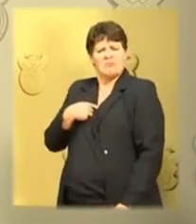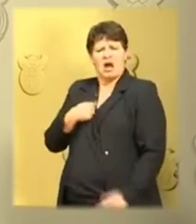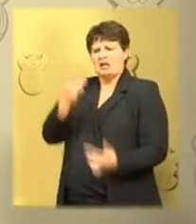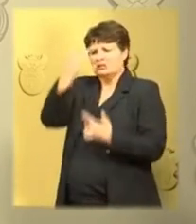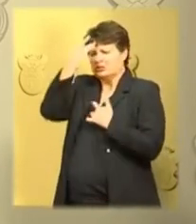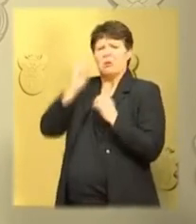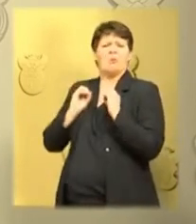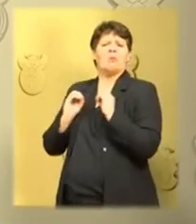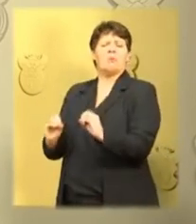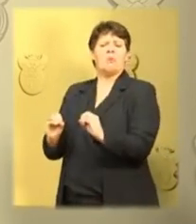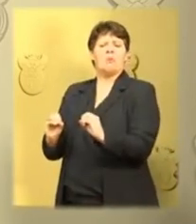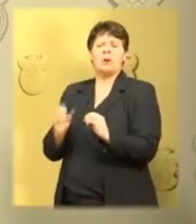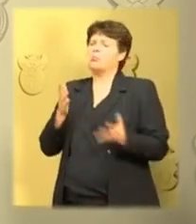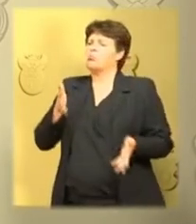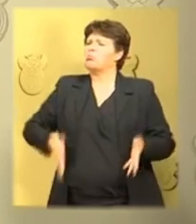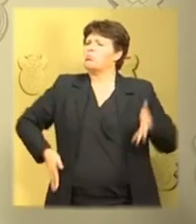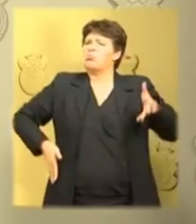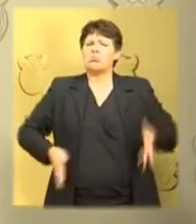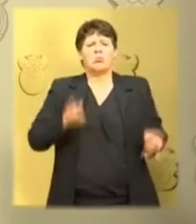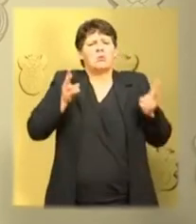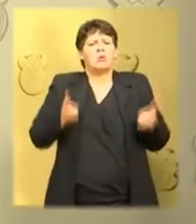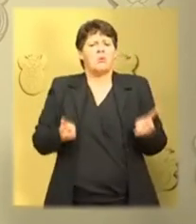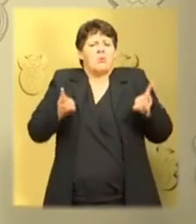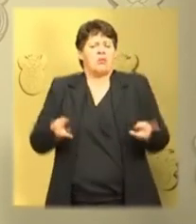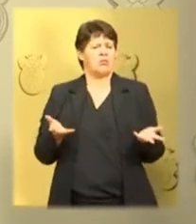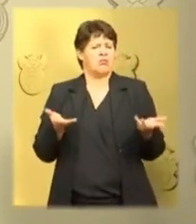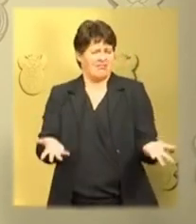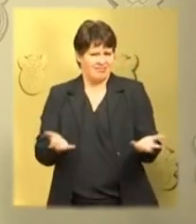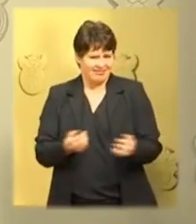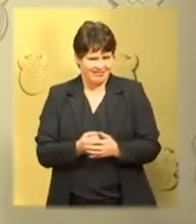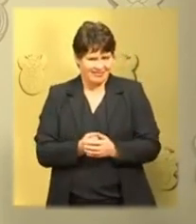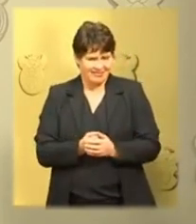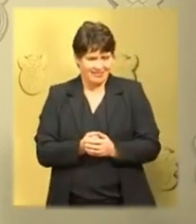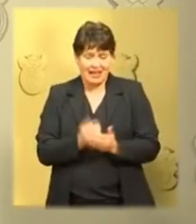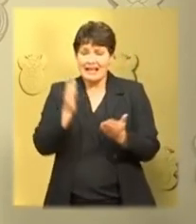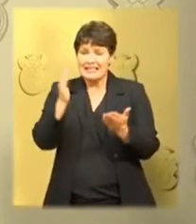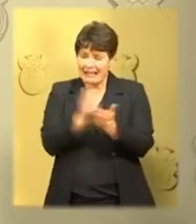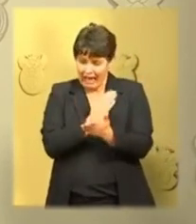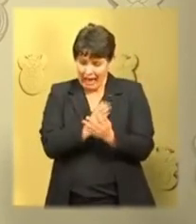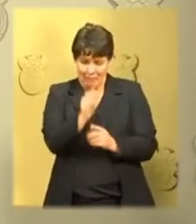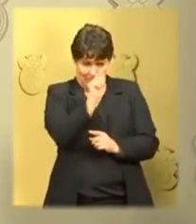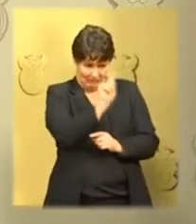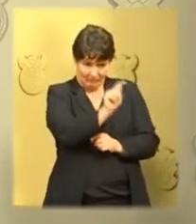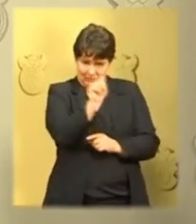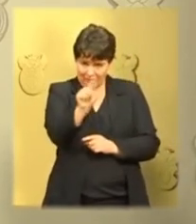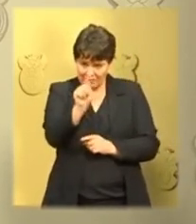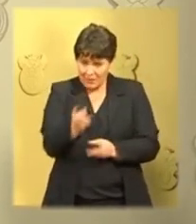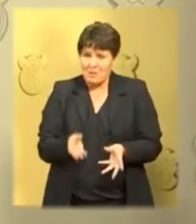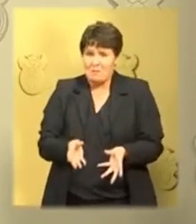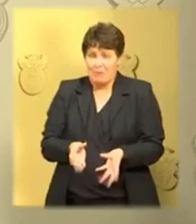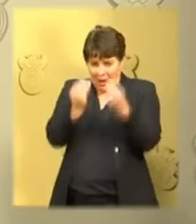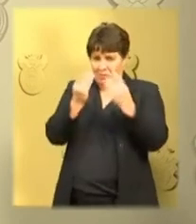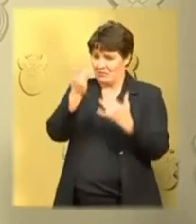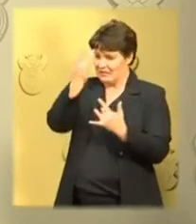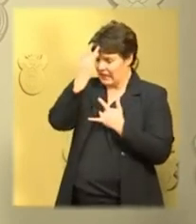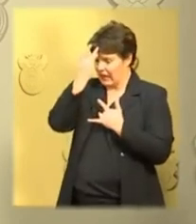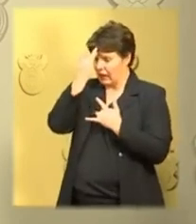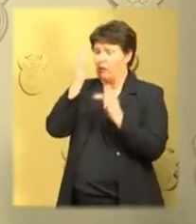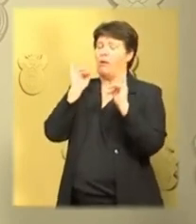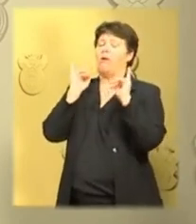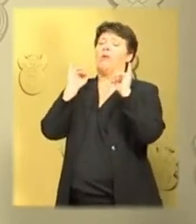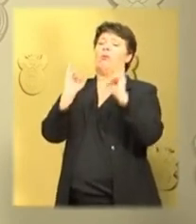even know they have this disease. But there are people who develop severe symptoms and